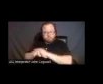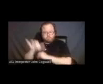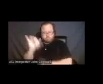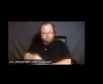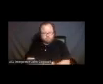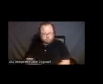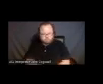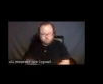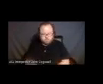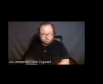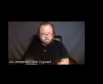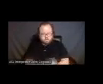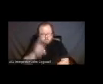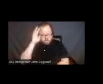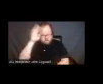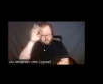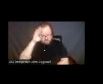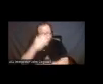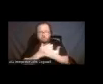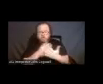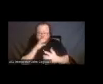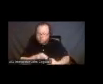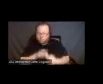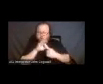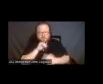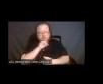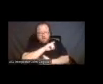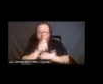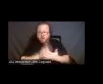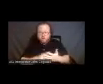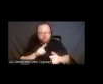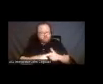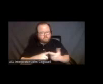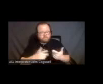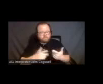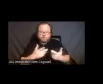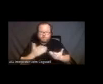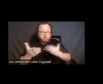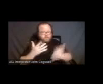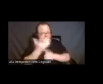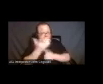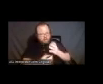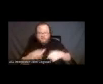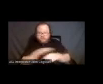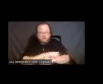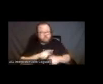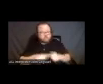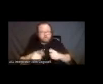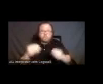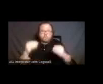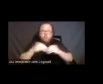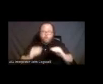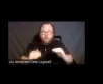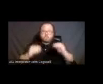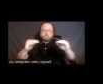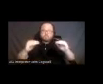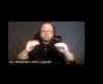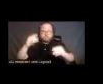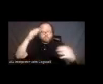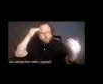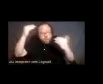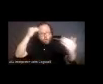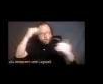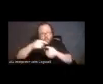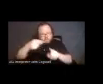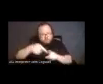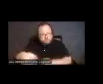The innovation component is unique in that it is not designed to fill service gaps, but rather to advance knowledge in the field. Funds are used to